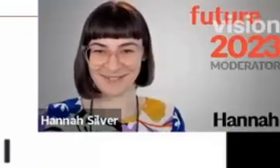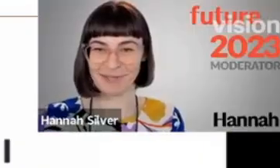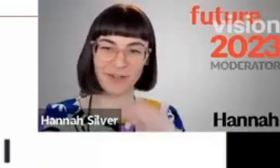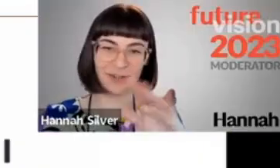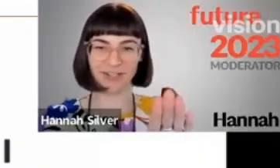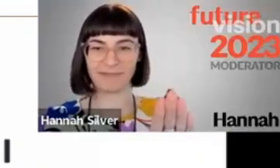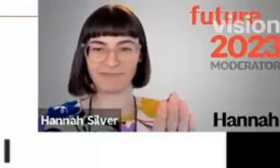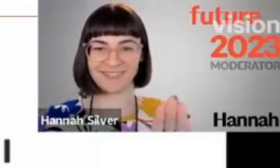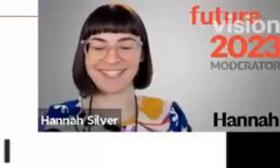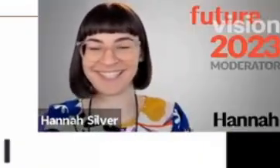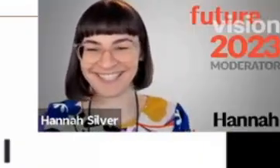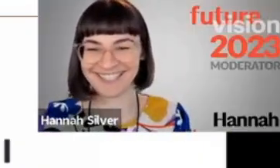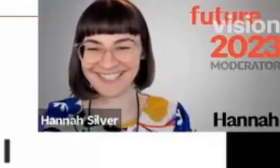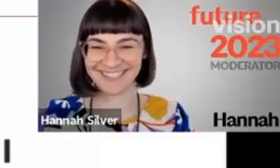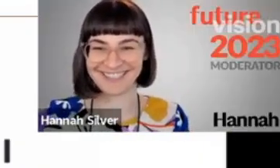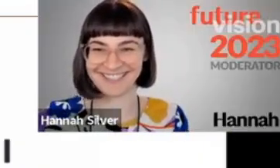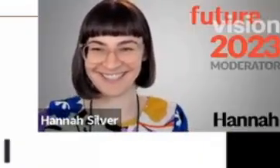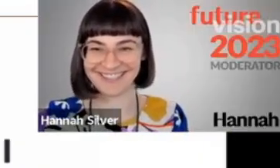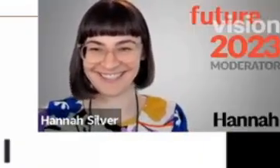Spell your own name.